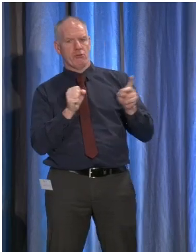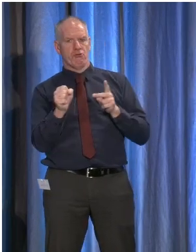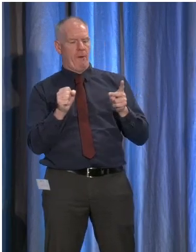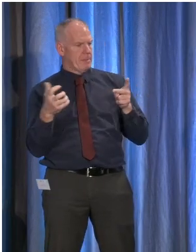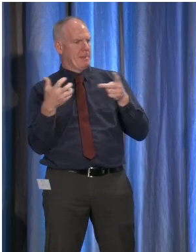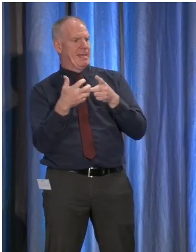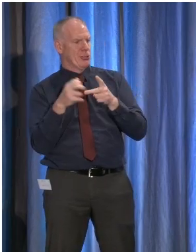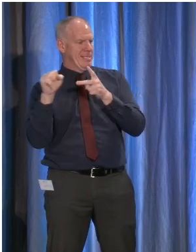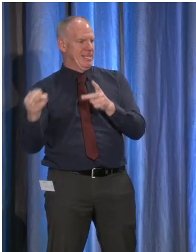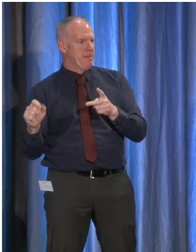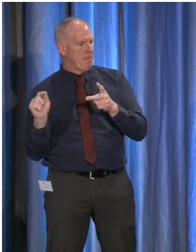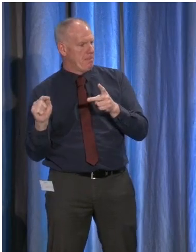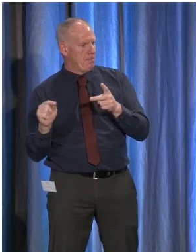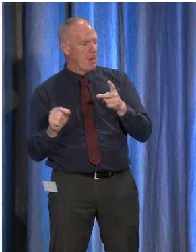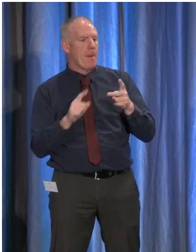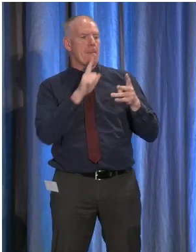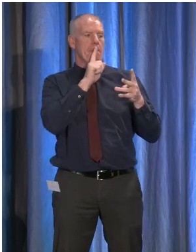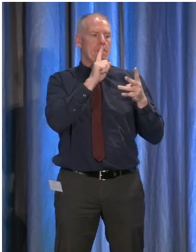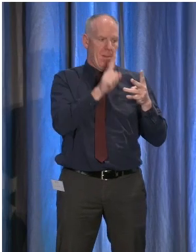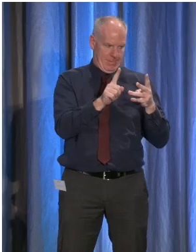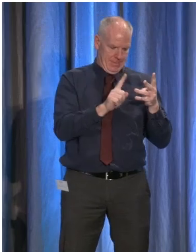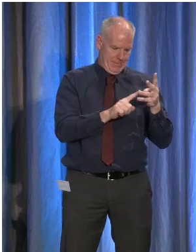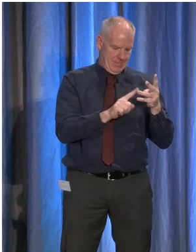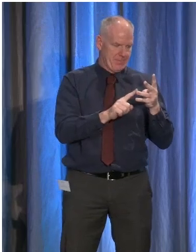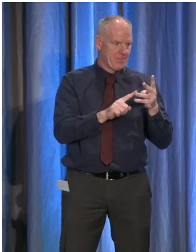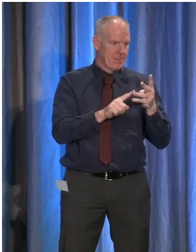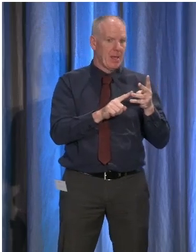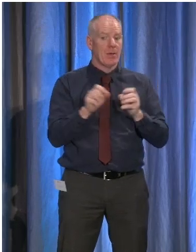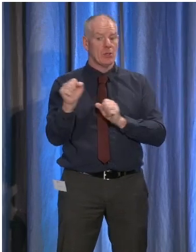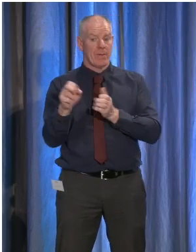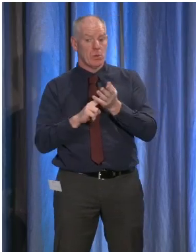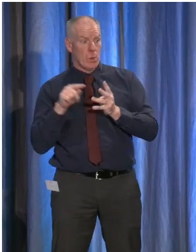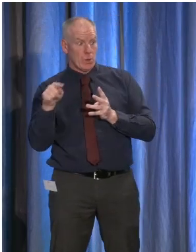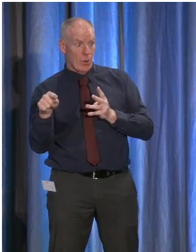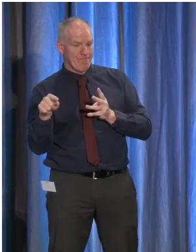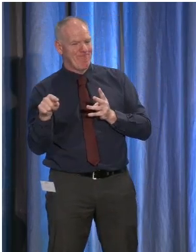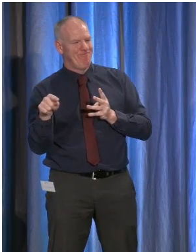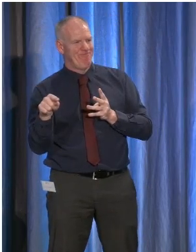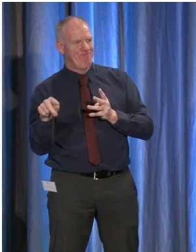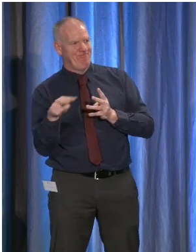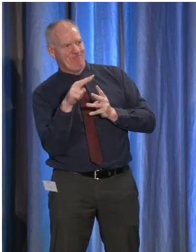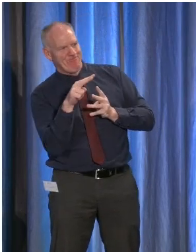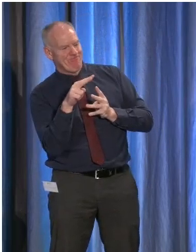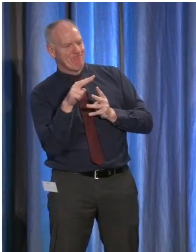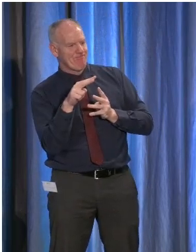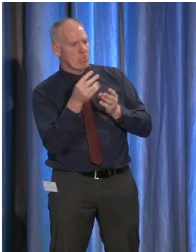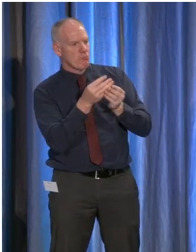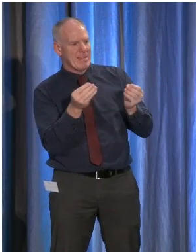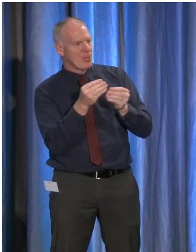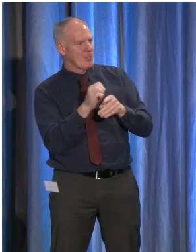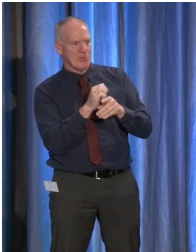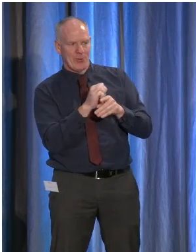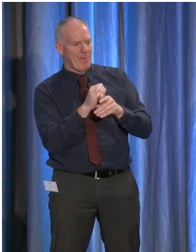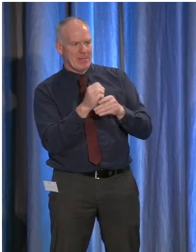services in this system. But from the perspective of service users, there are resource